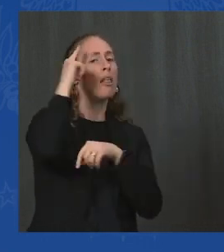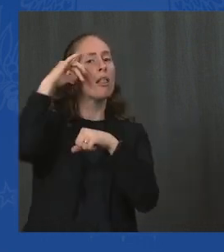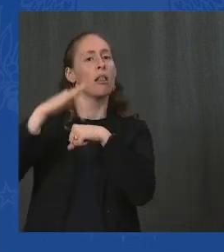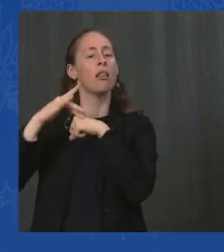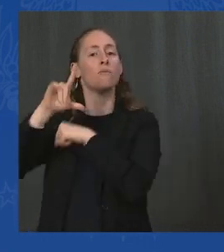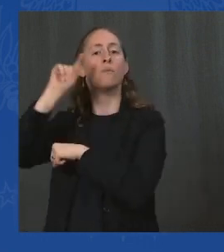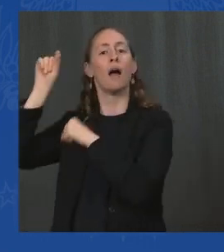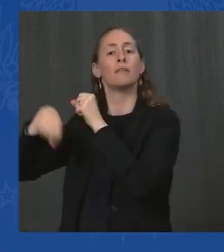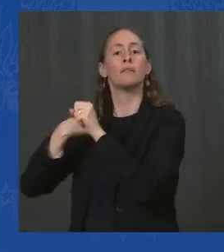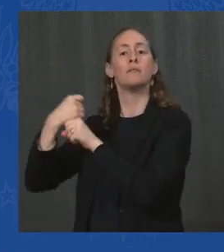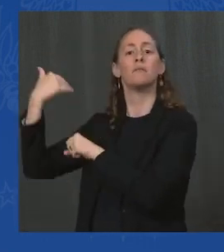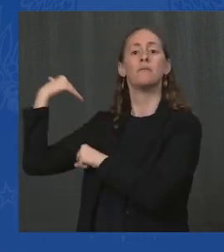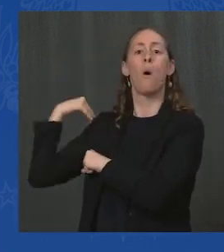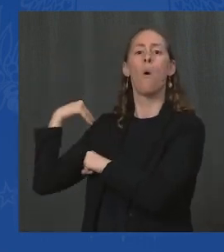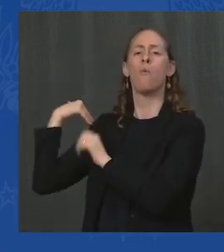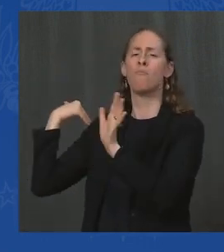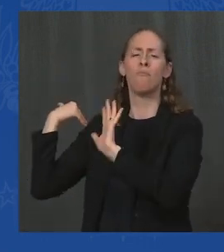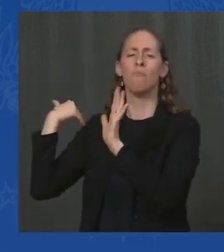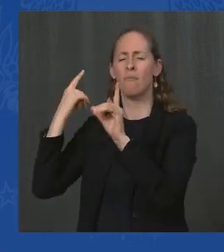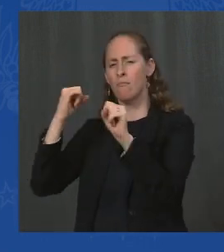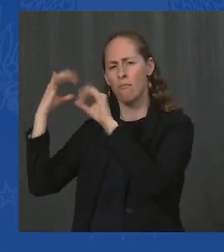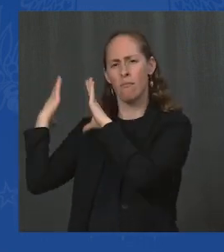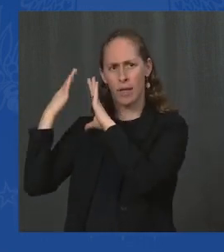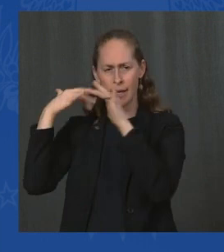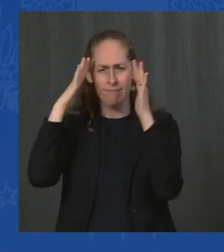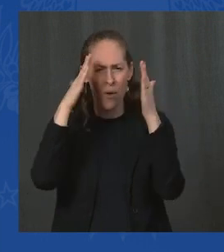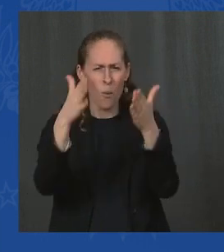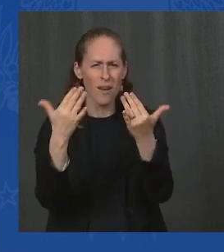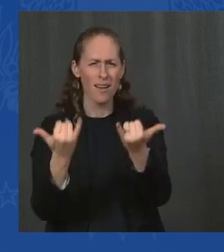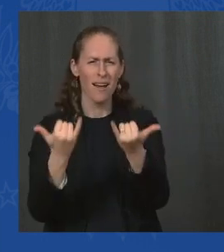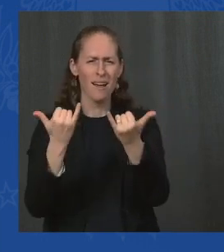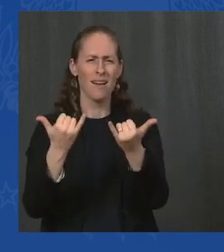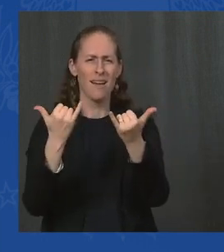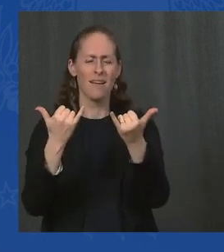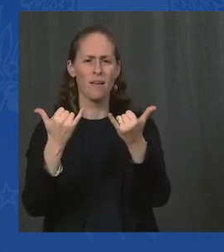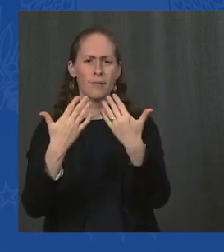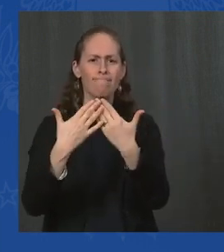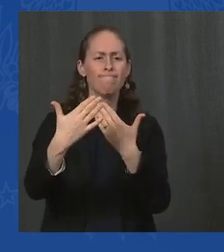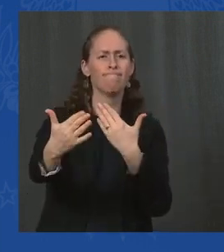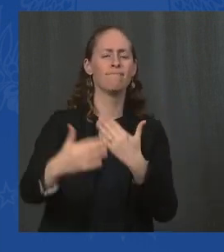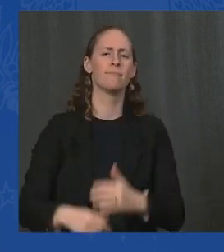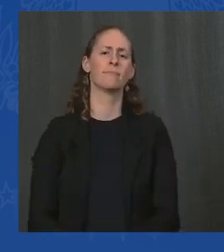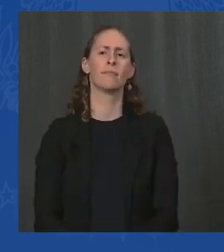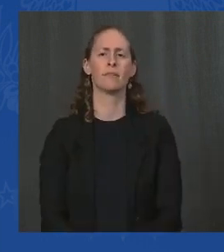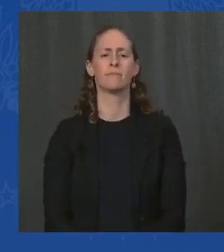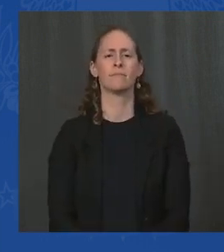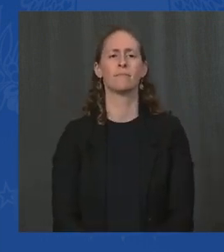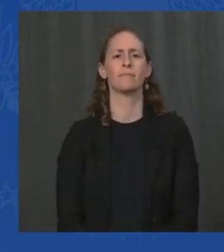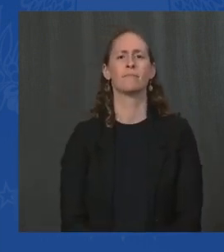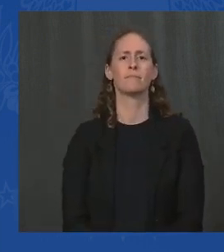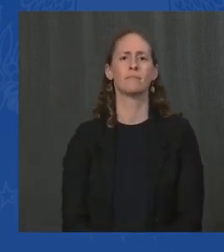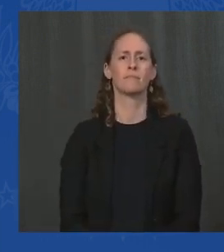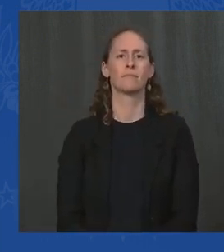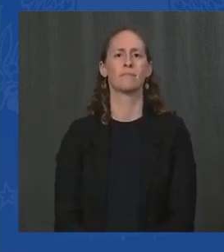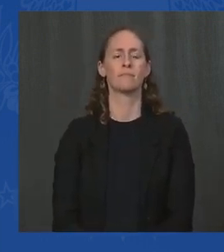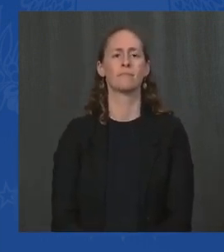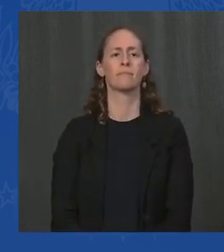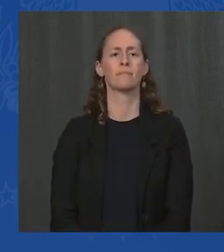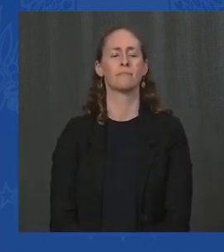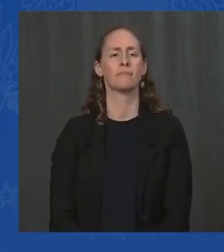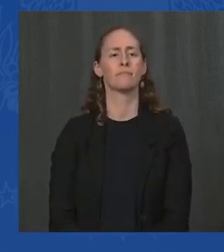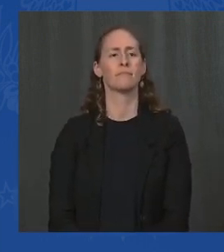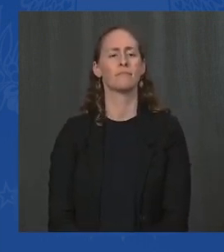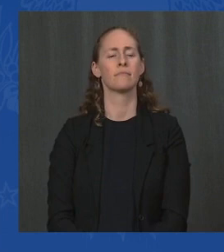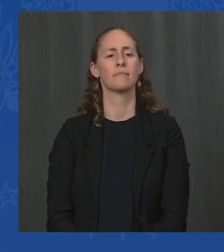That's what's in our national interest. And here's a critical thing to understand. The world